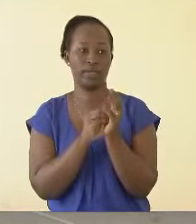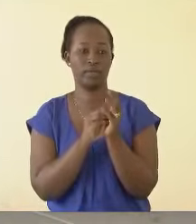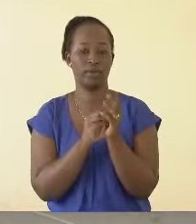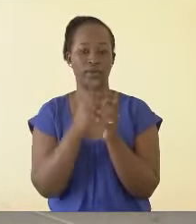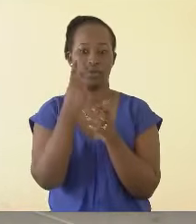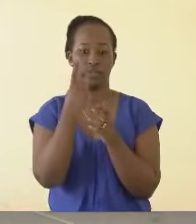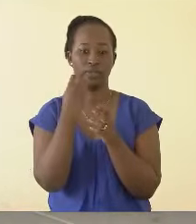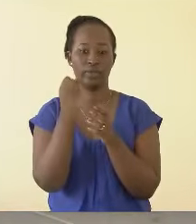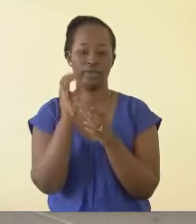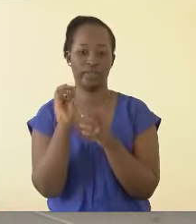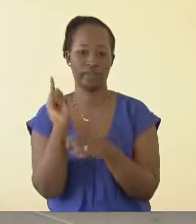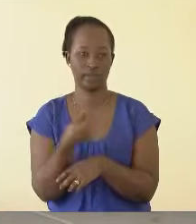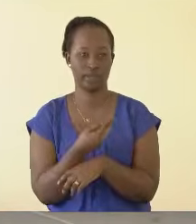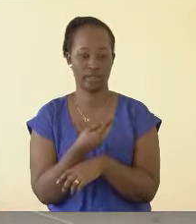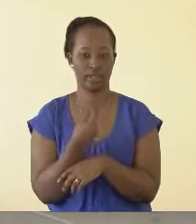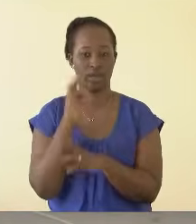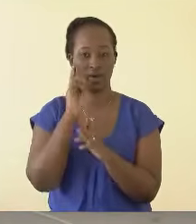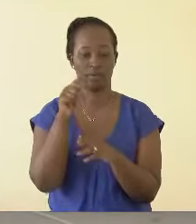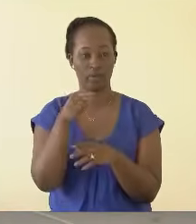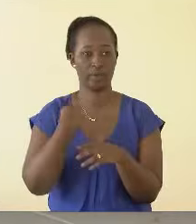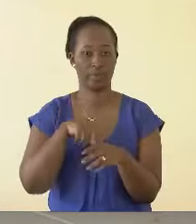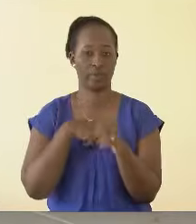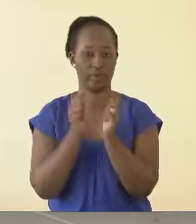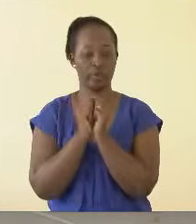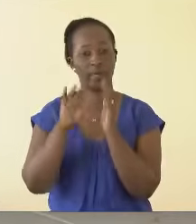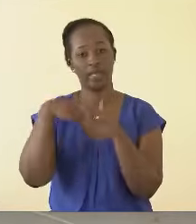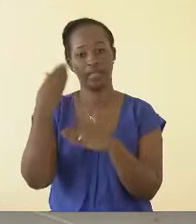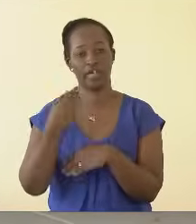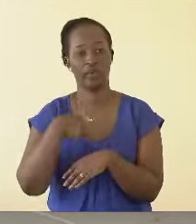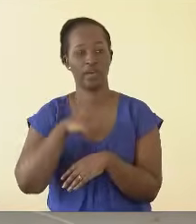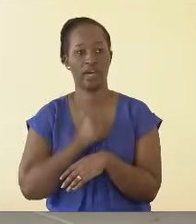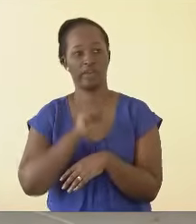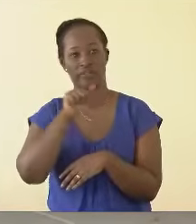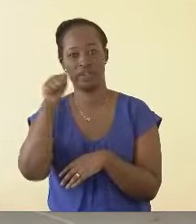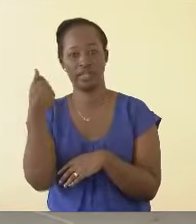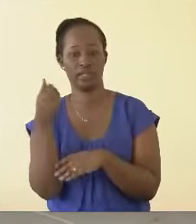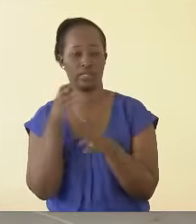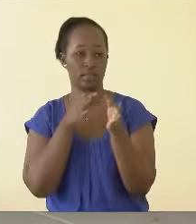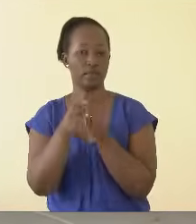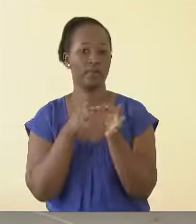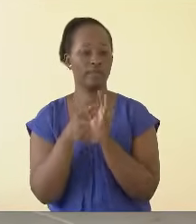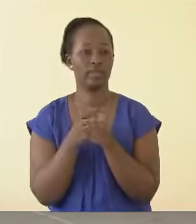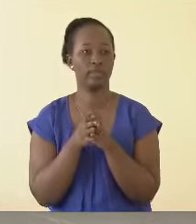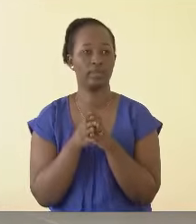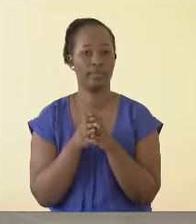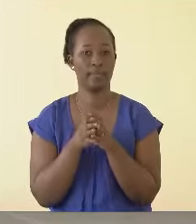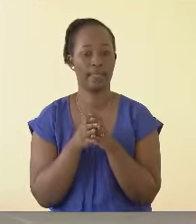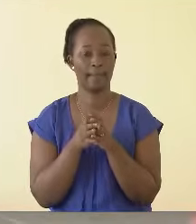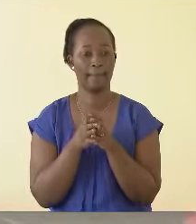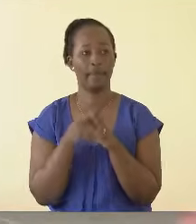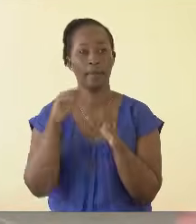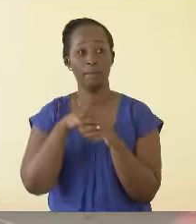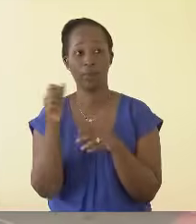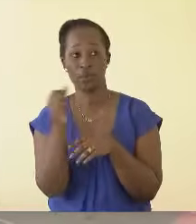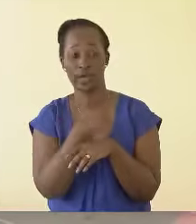250,000. Hope we are together. Then we have the next statement, which is in